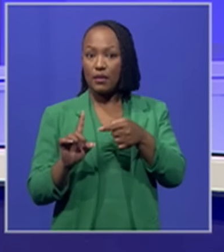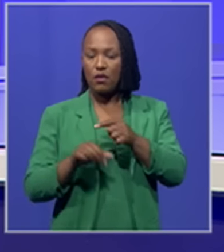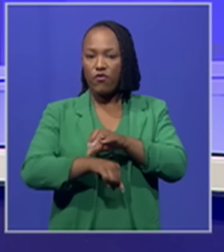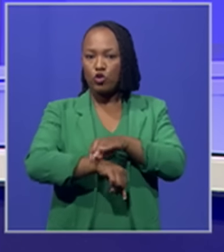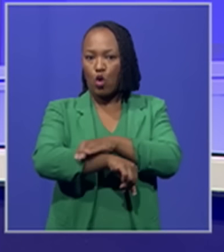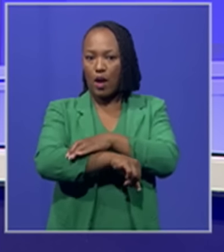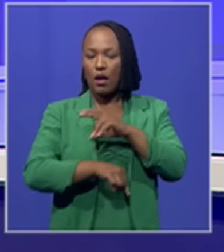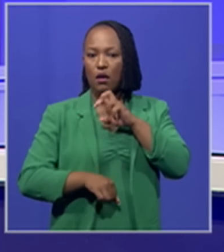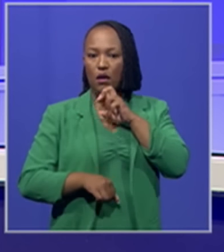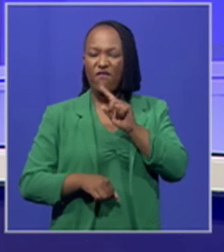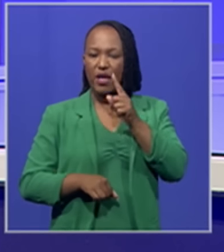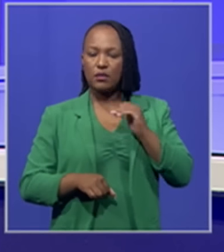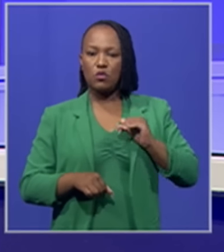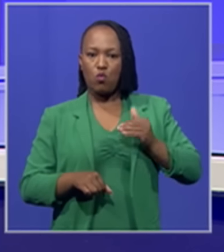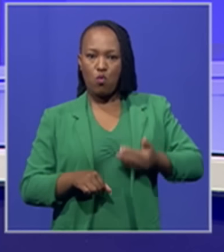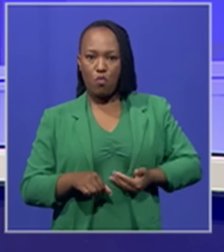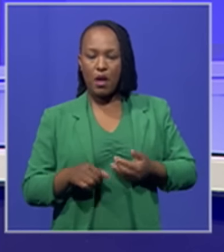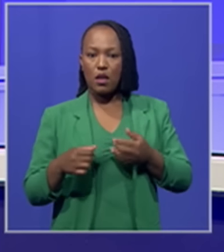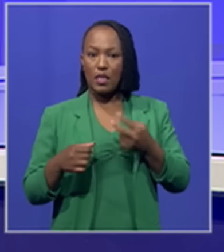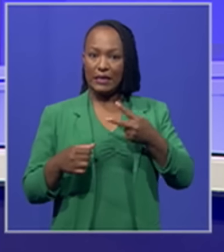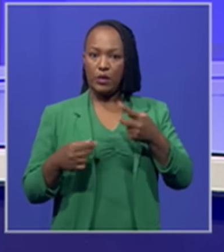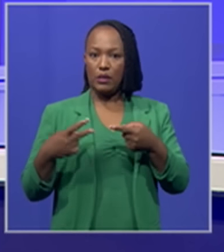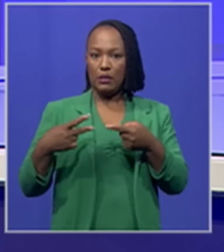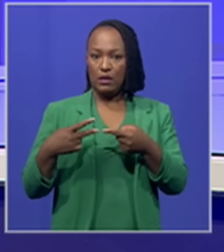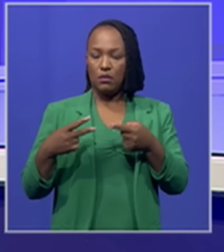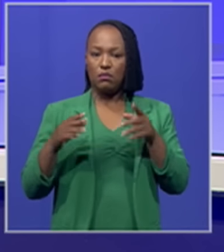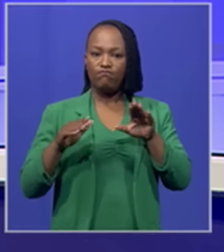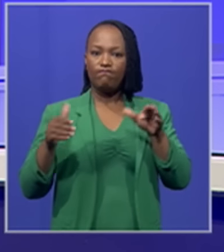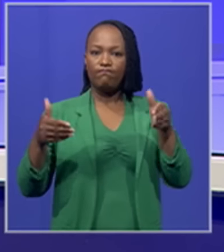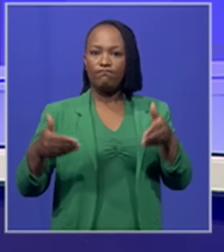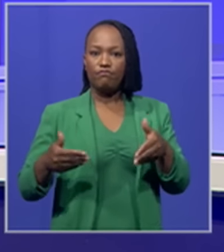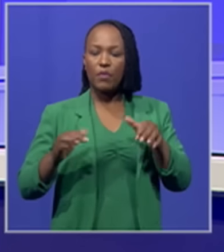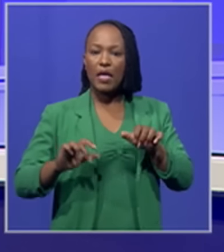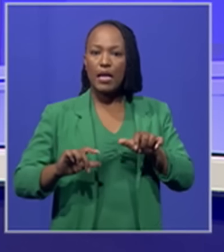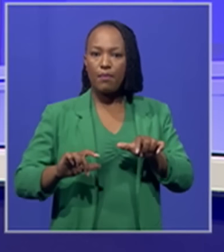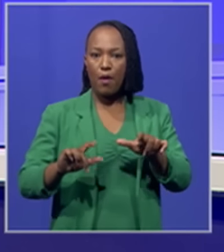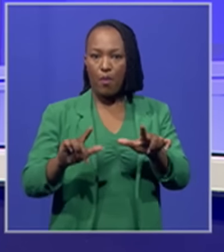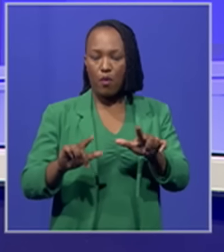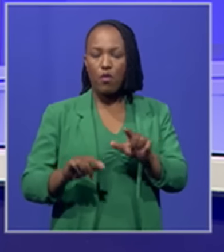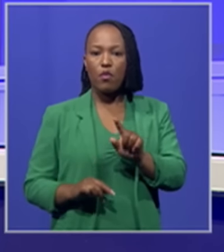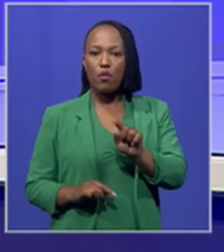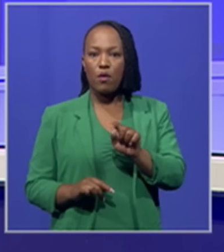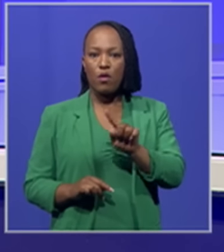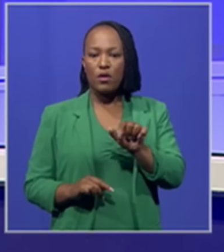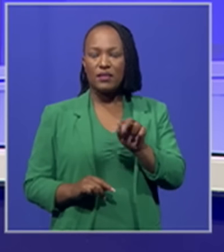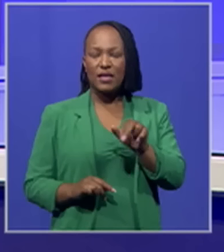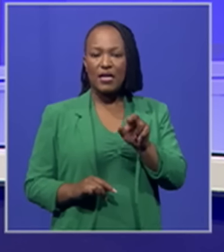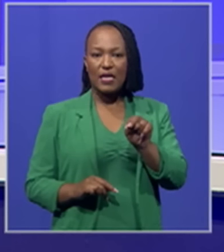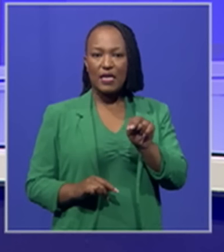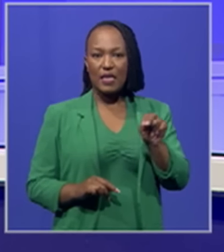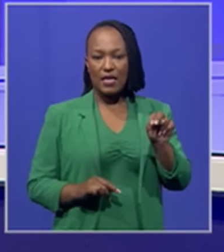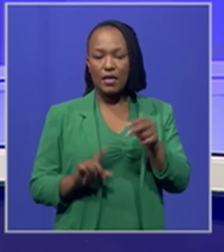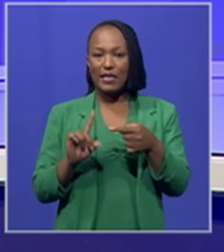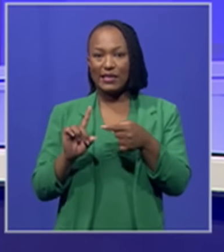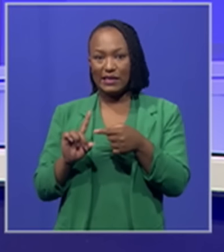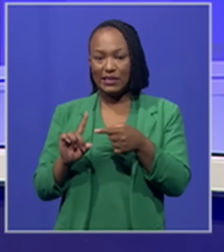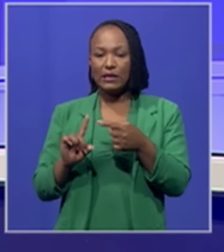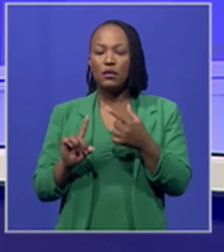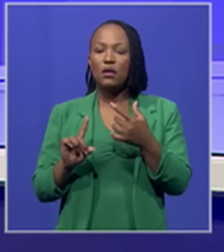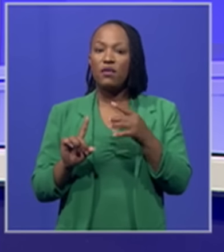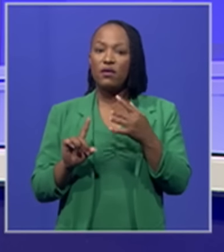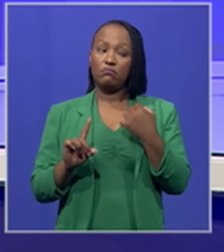Philia Mwamitwa wa bobedi o bolokilwe kwa ntle ga Tzaneen kwa Limpopo. Hose Mwamitwa o tlhokafetse fa kgwedi eno